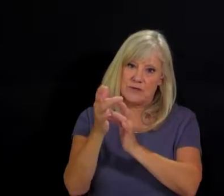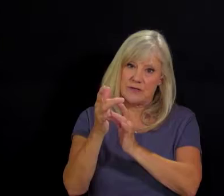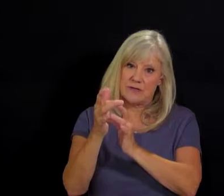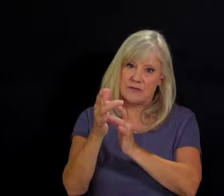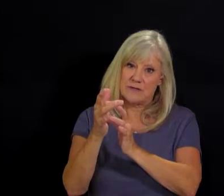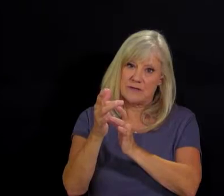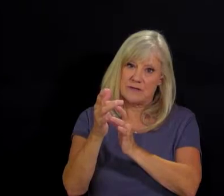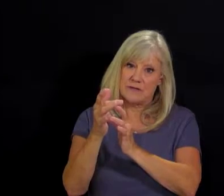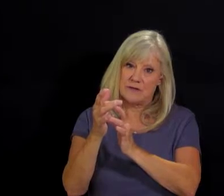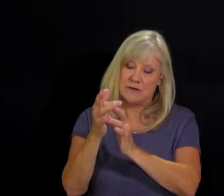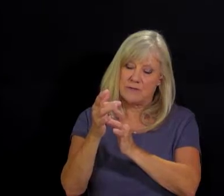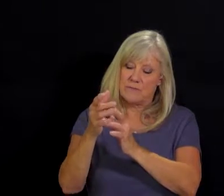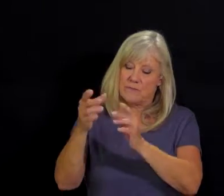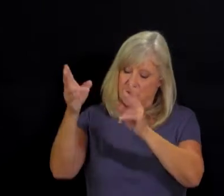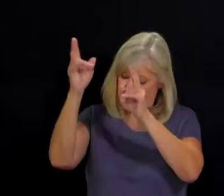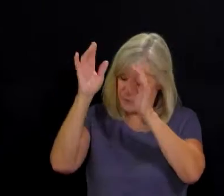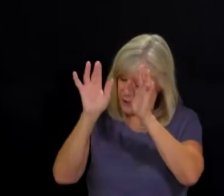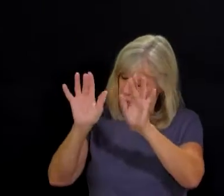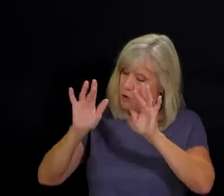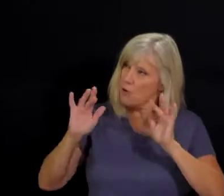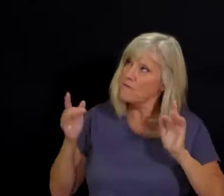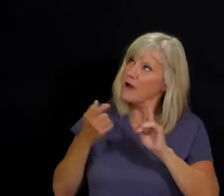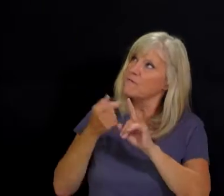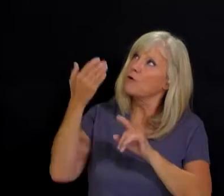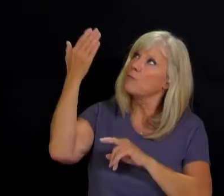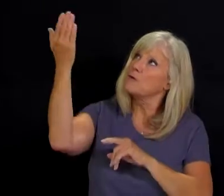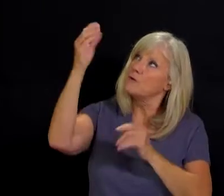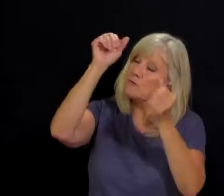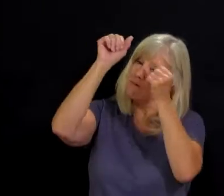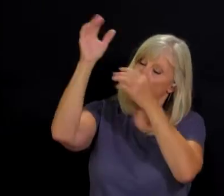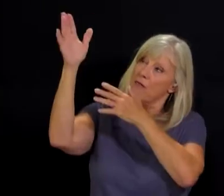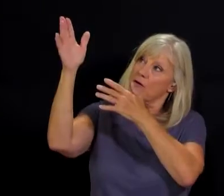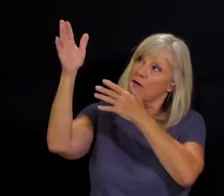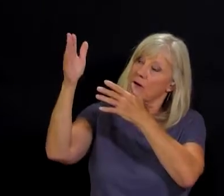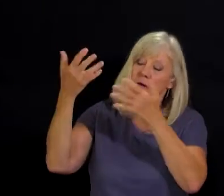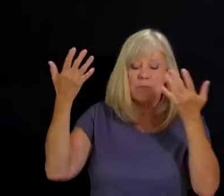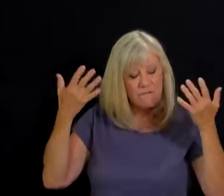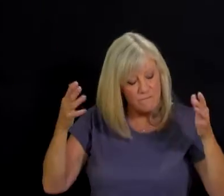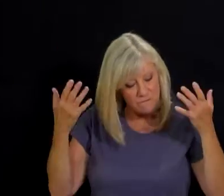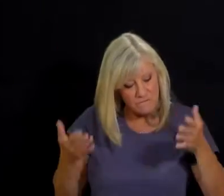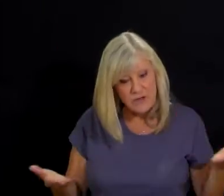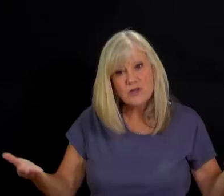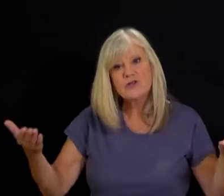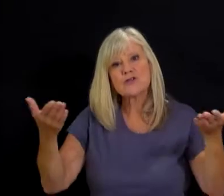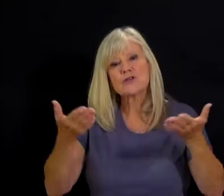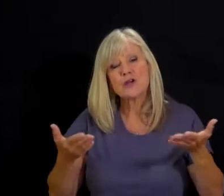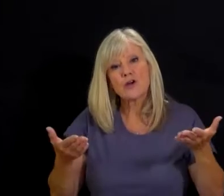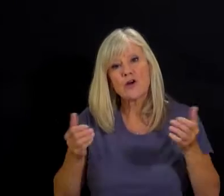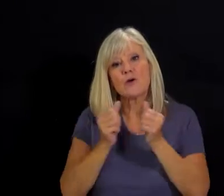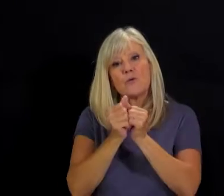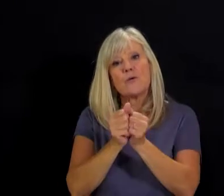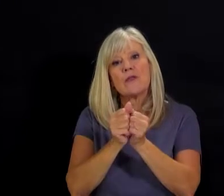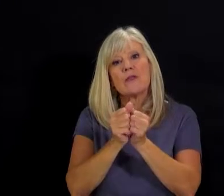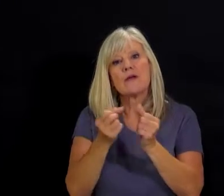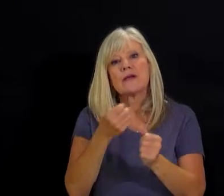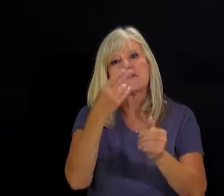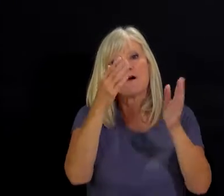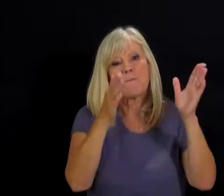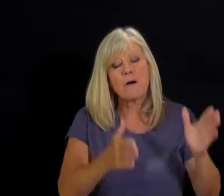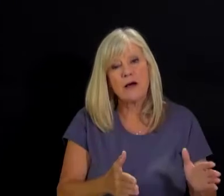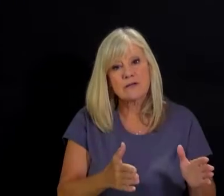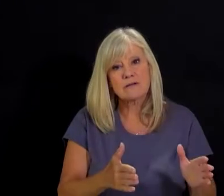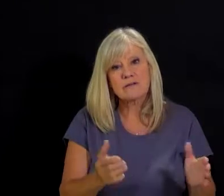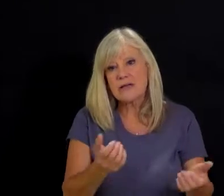you, Father most holy, having loved his own who were in the world, he loved them to the end. And while they